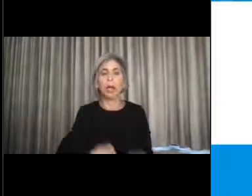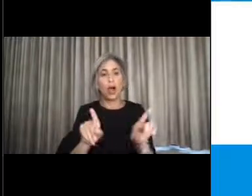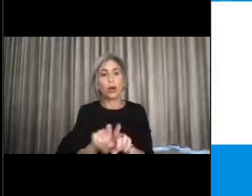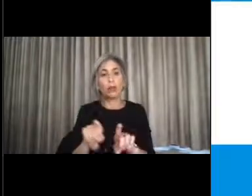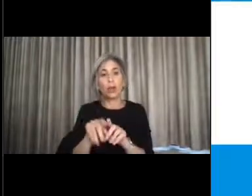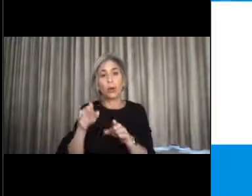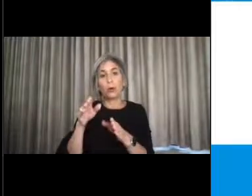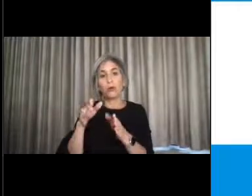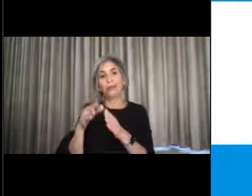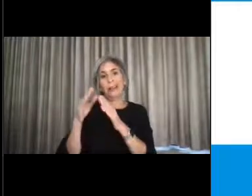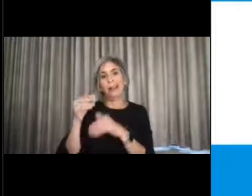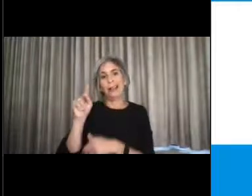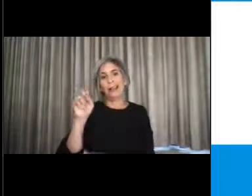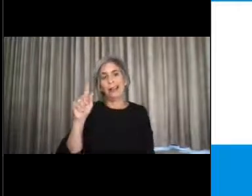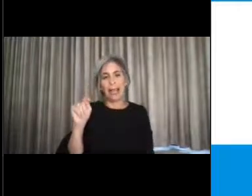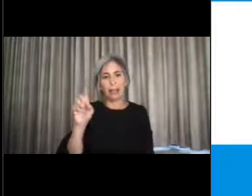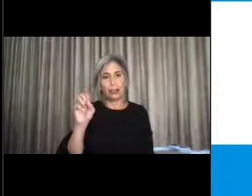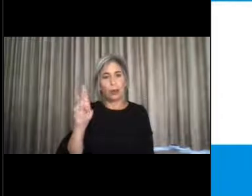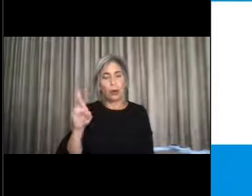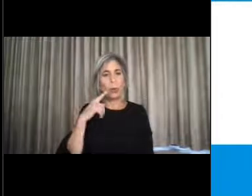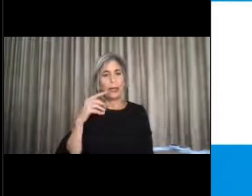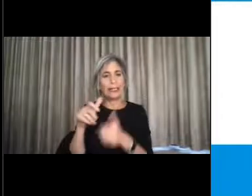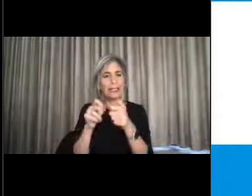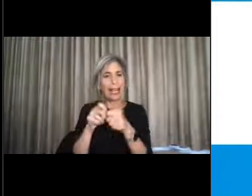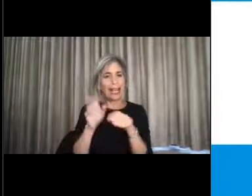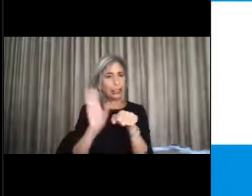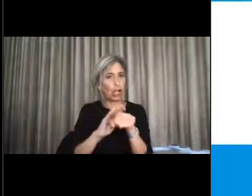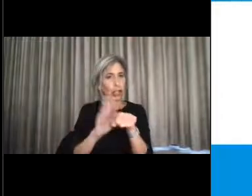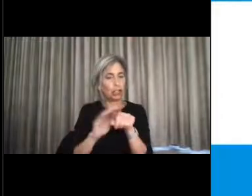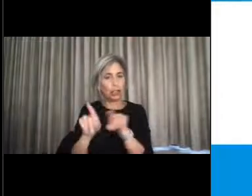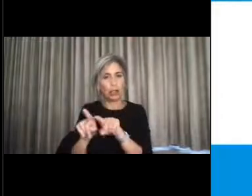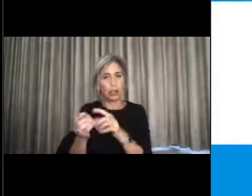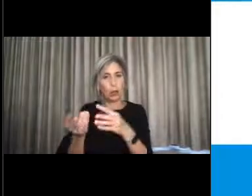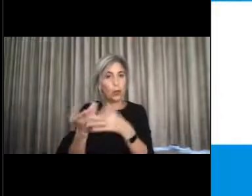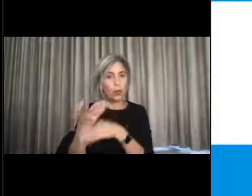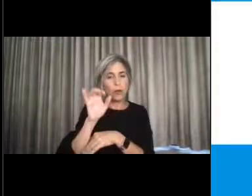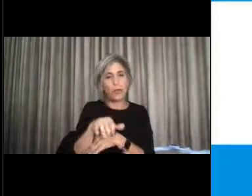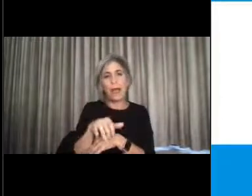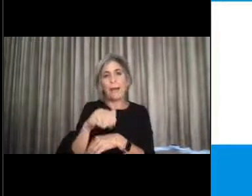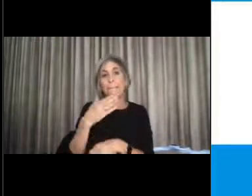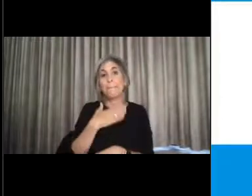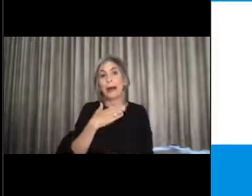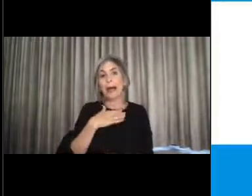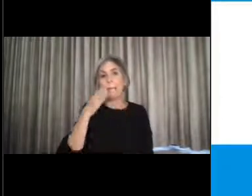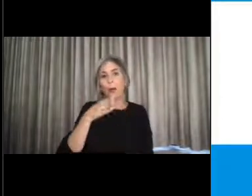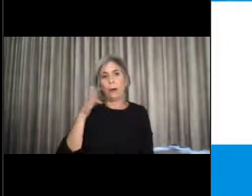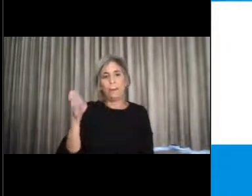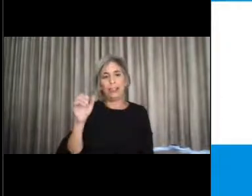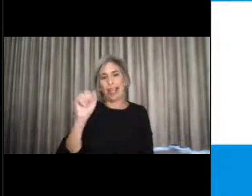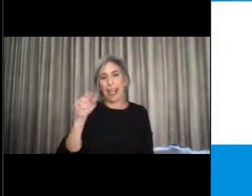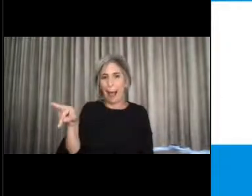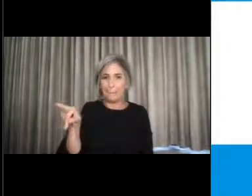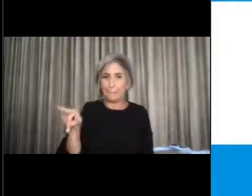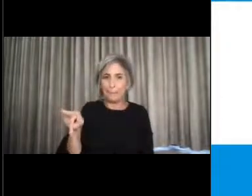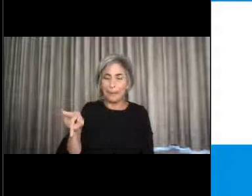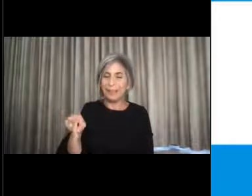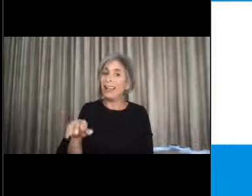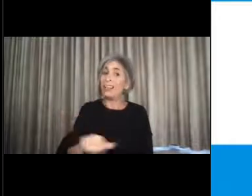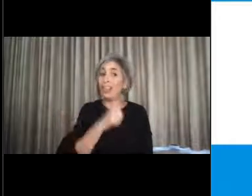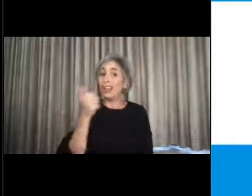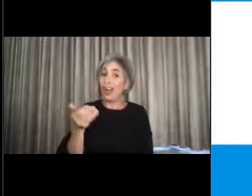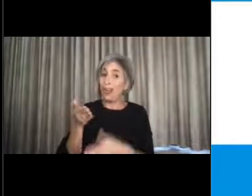also have the ability to send text alerts through that My Boynton Beach app. So that's also another way where